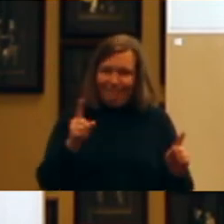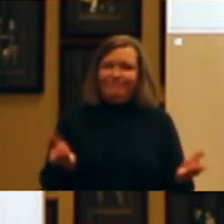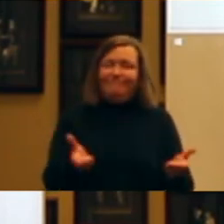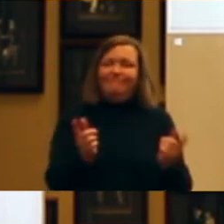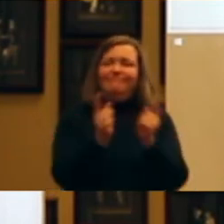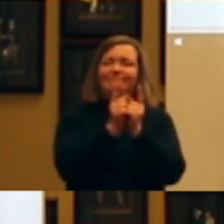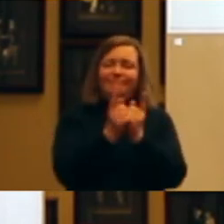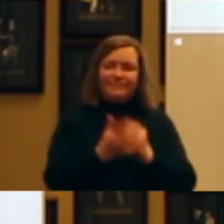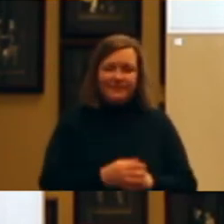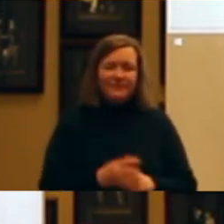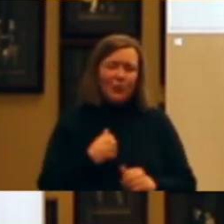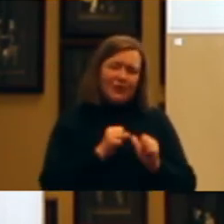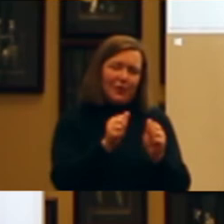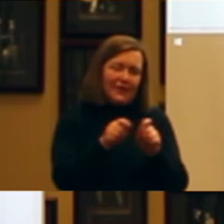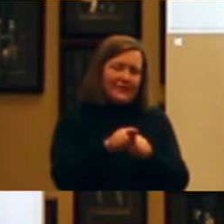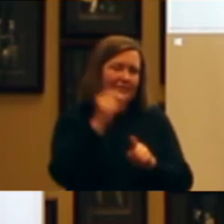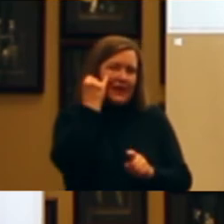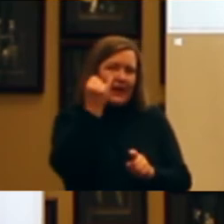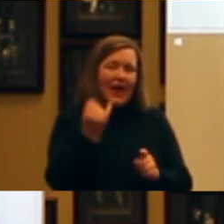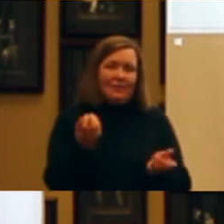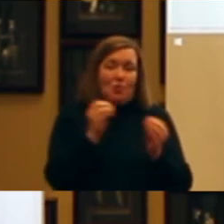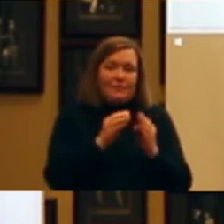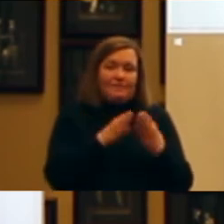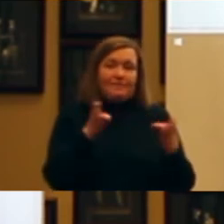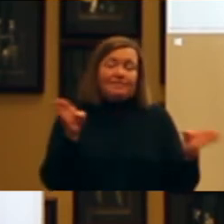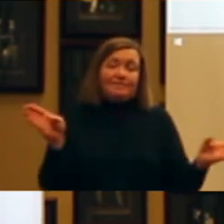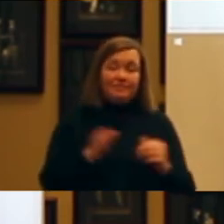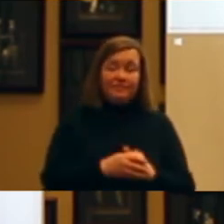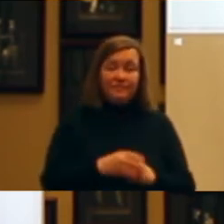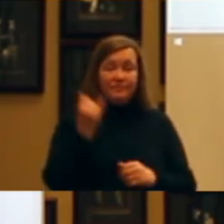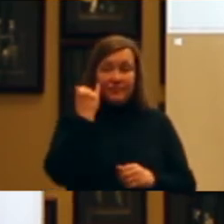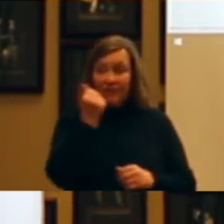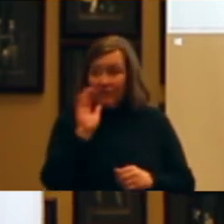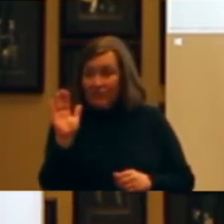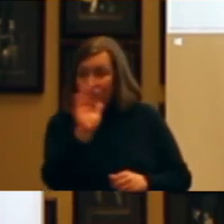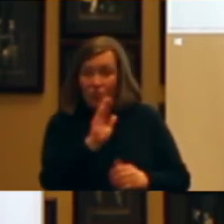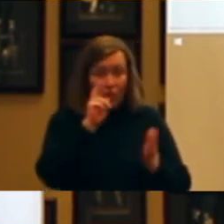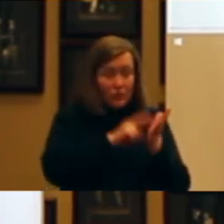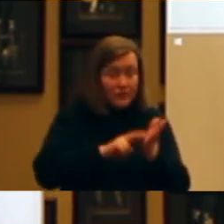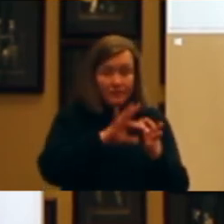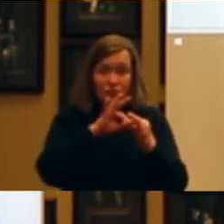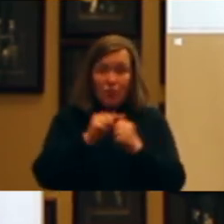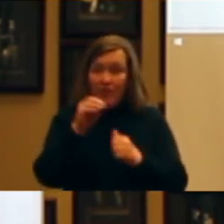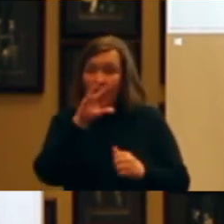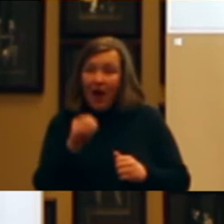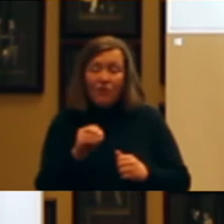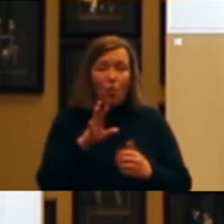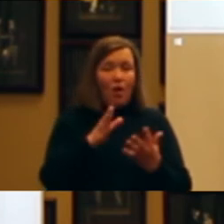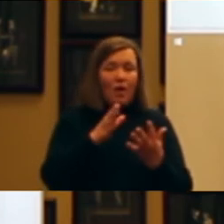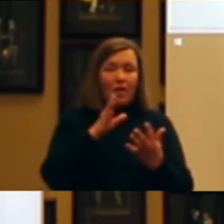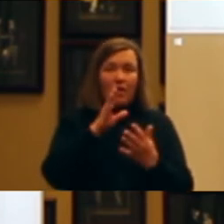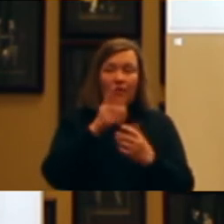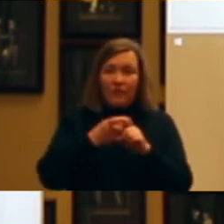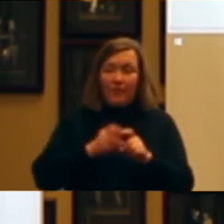continuing on with that same theme and running it. So if your research has anything to do in Africa or by